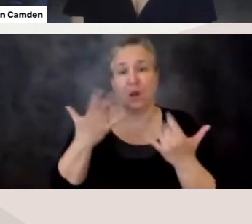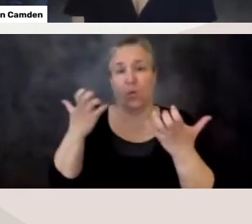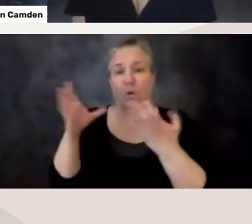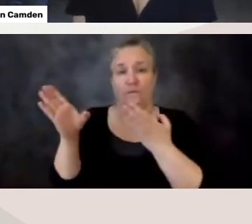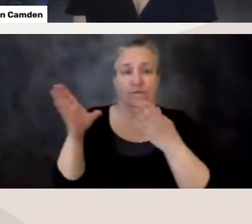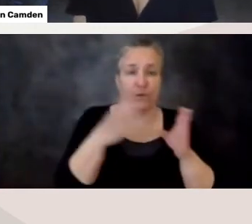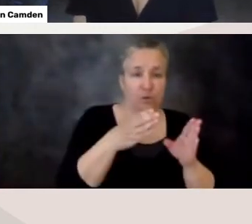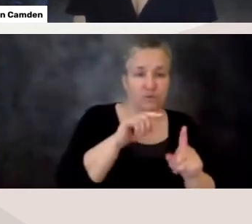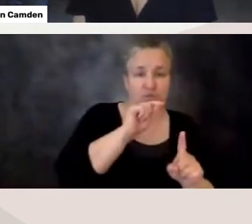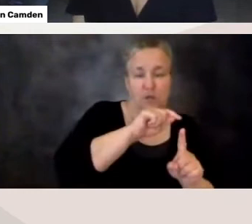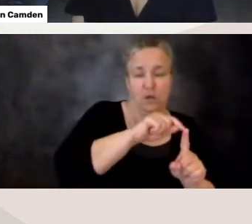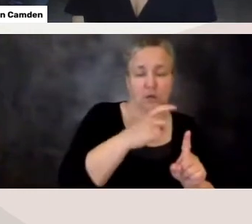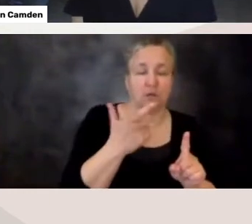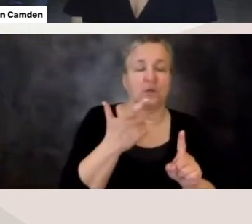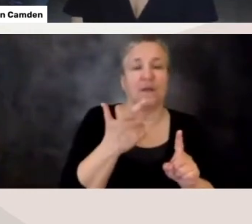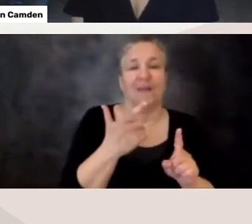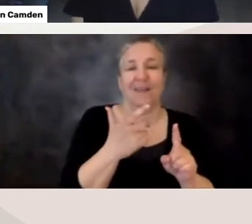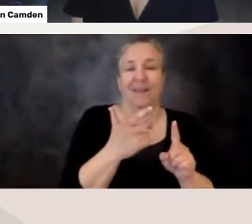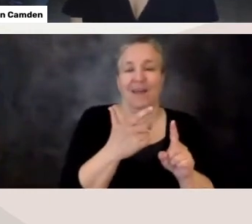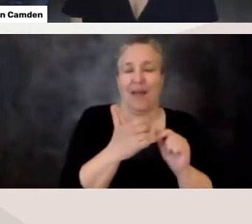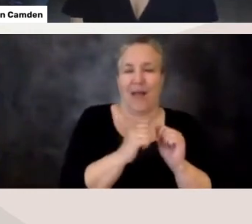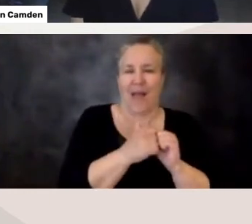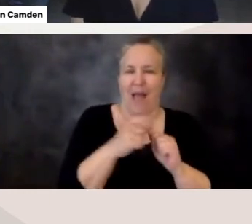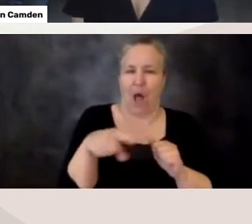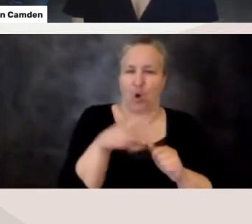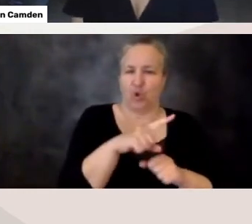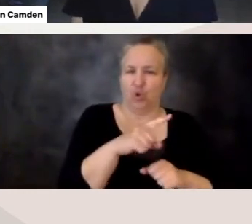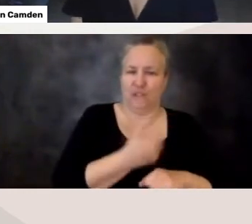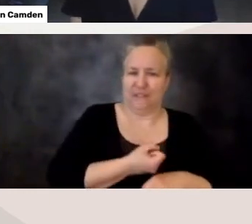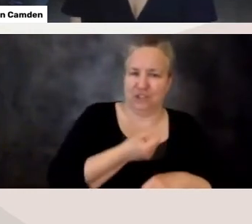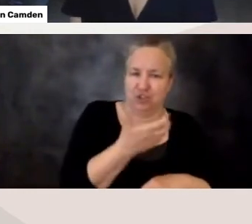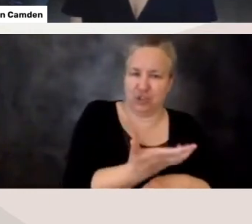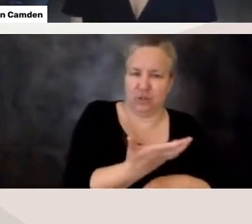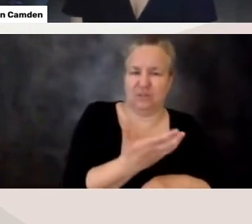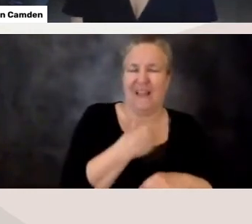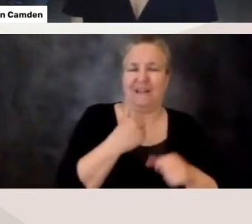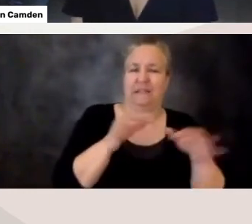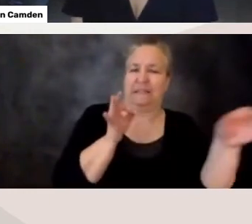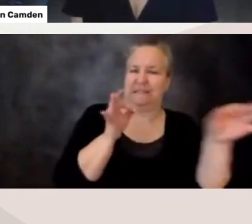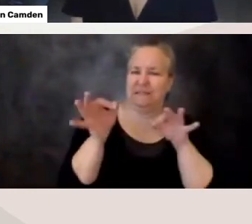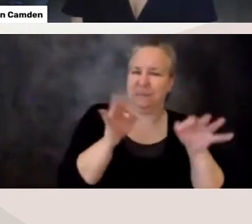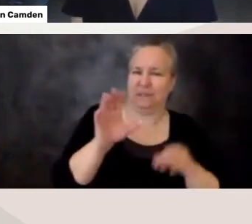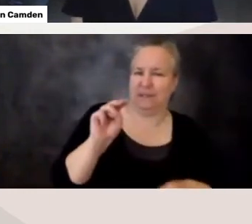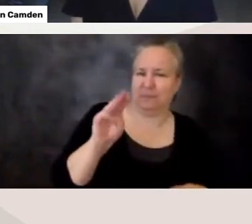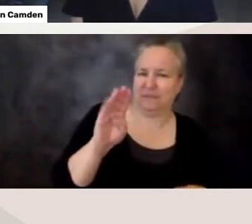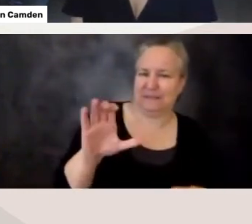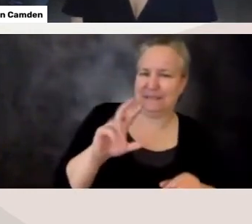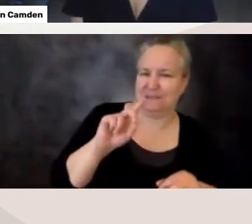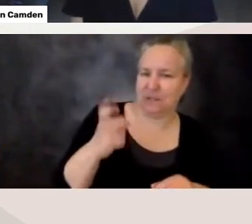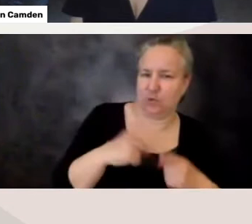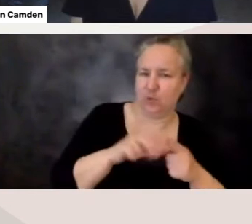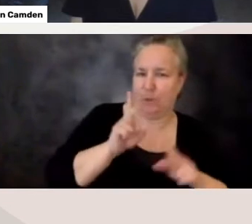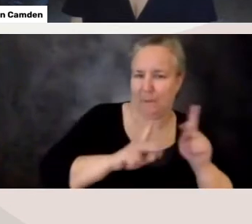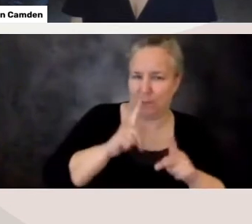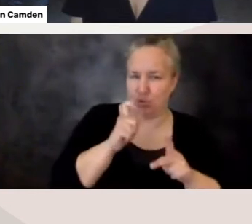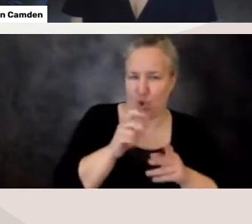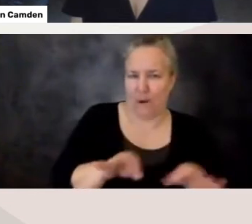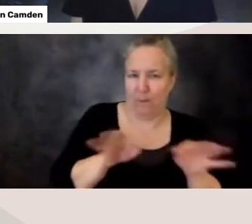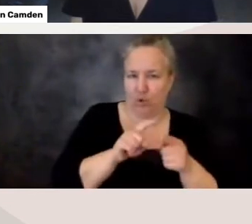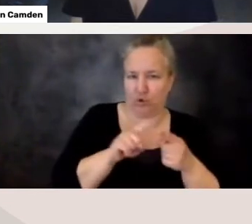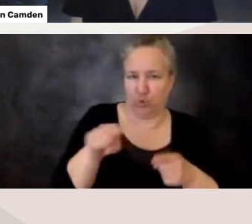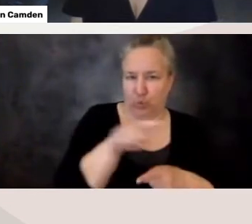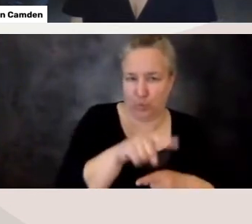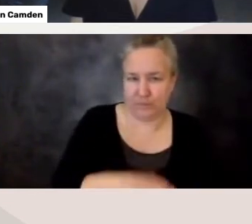to how you share and explain your metastatic breast cancer diagnosis to people who are important in your